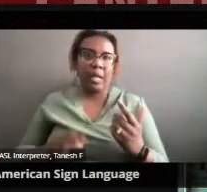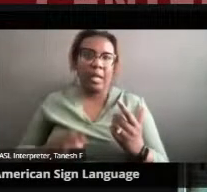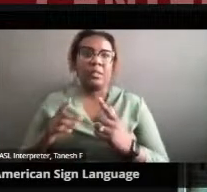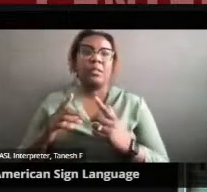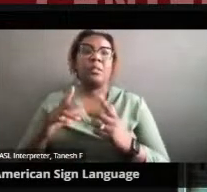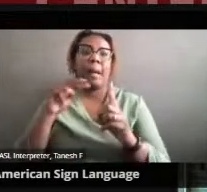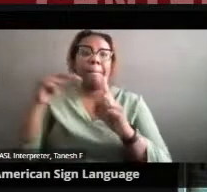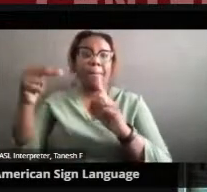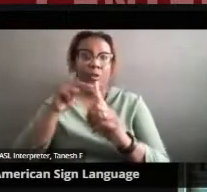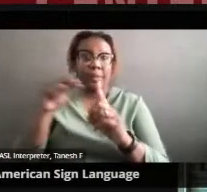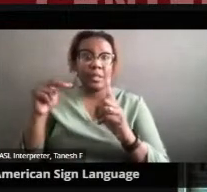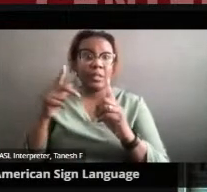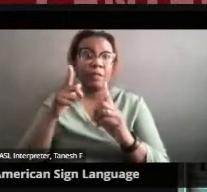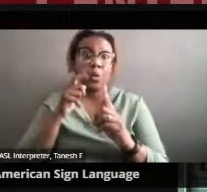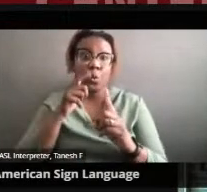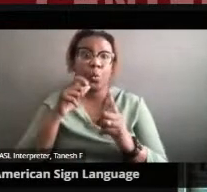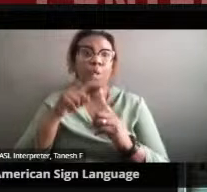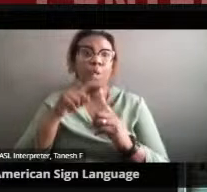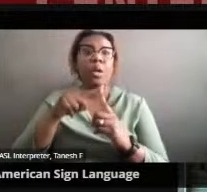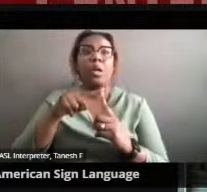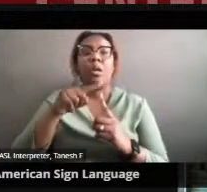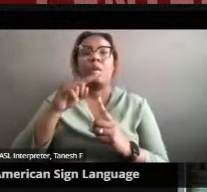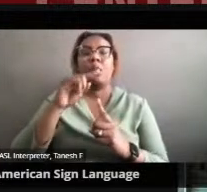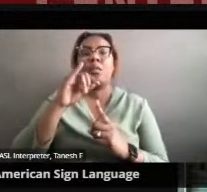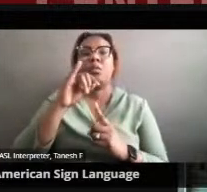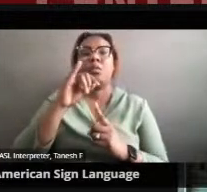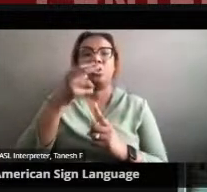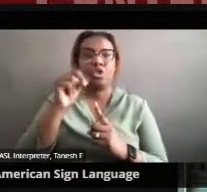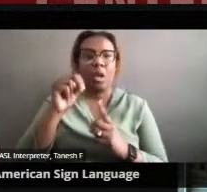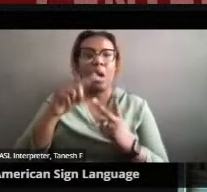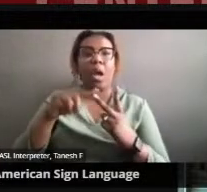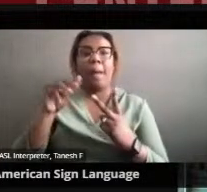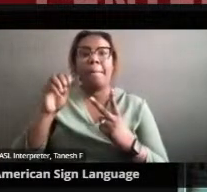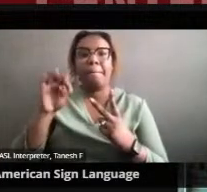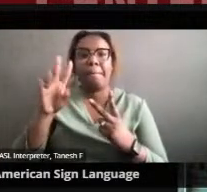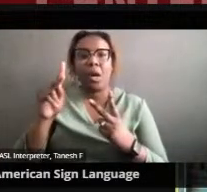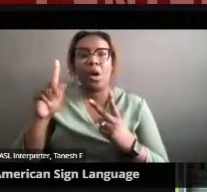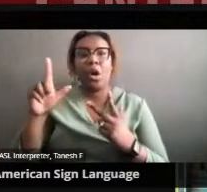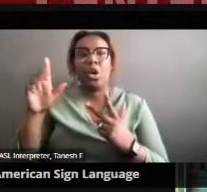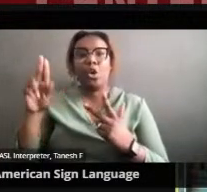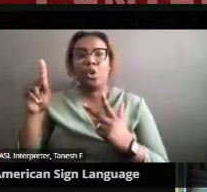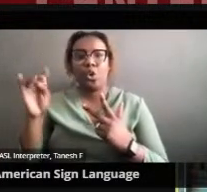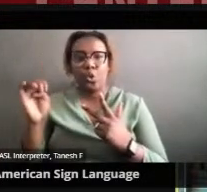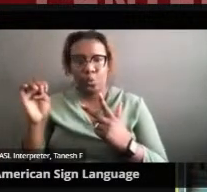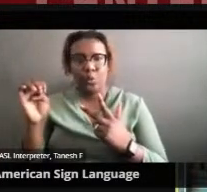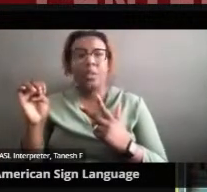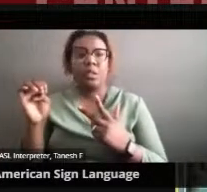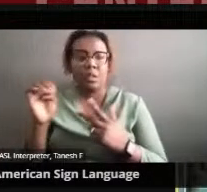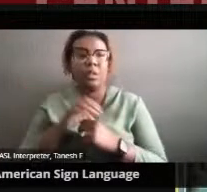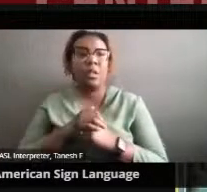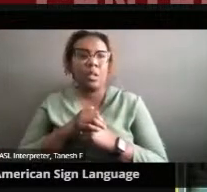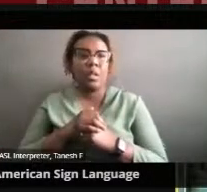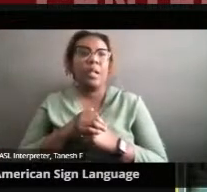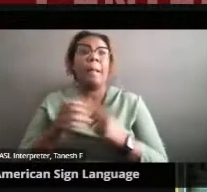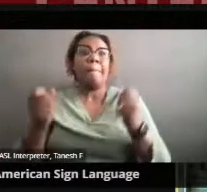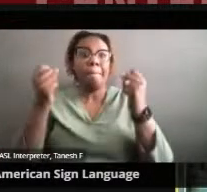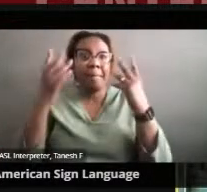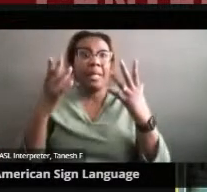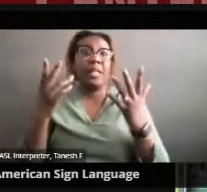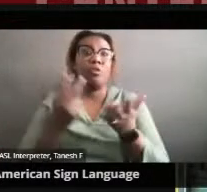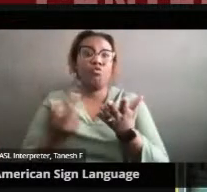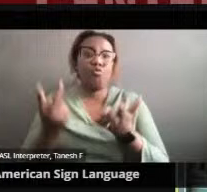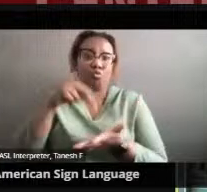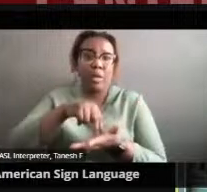and Luke and John. The story of many resurrections and liberation